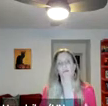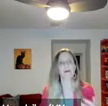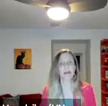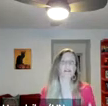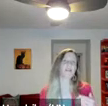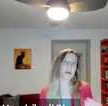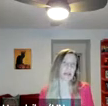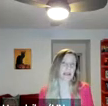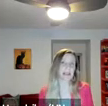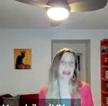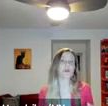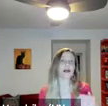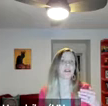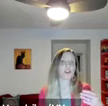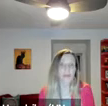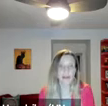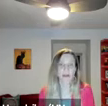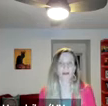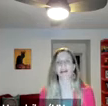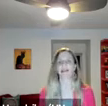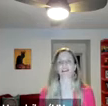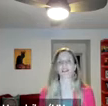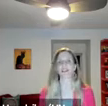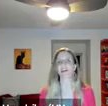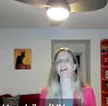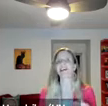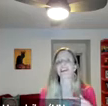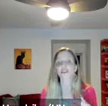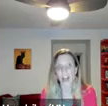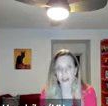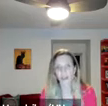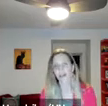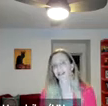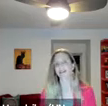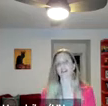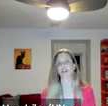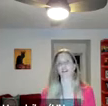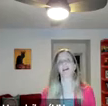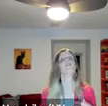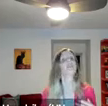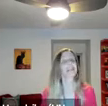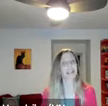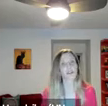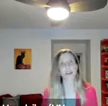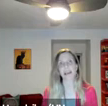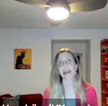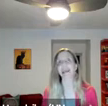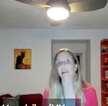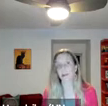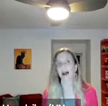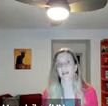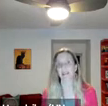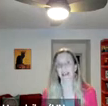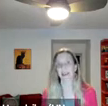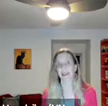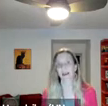governments, women's, feminist, as well as youth-led organizations, international organizations, philanthropy, and